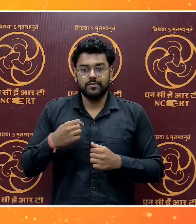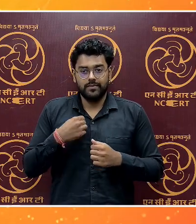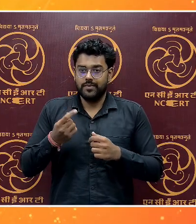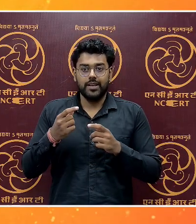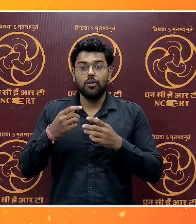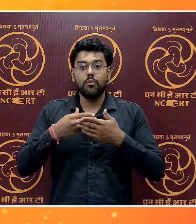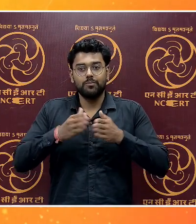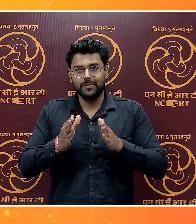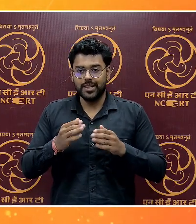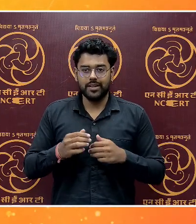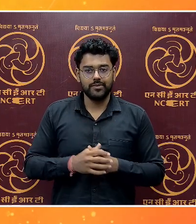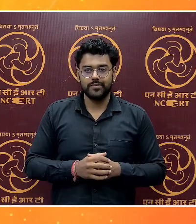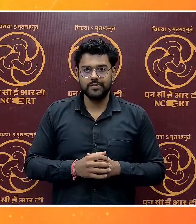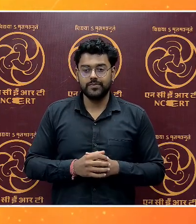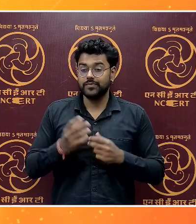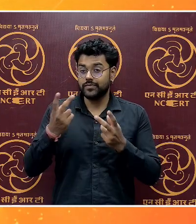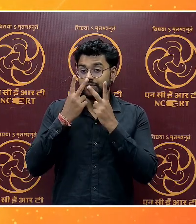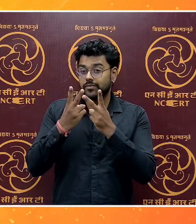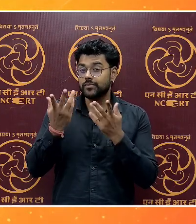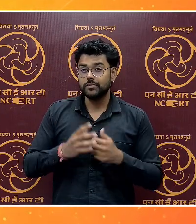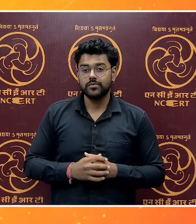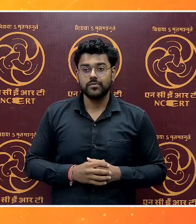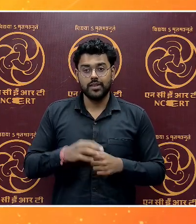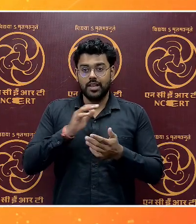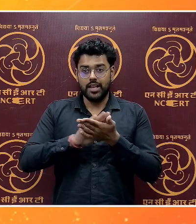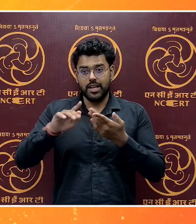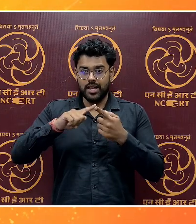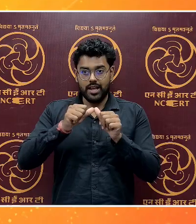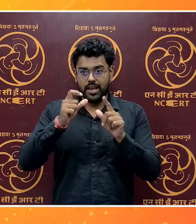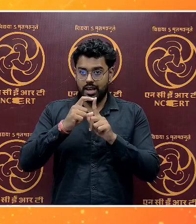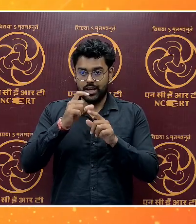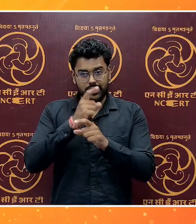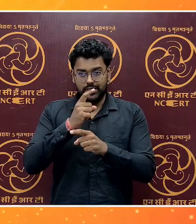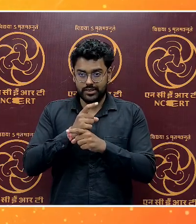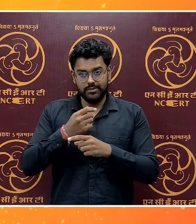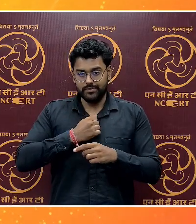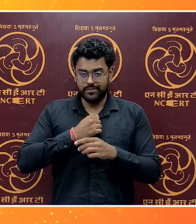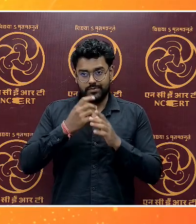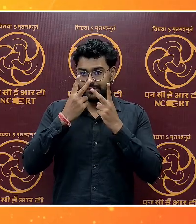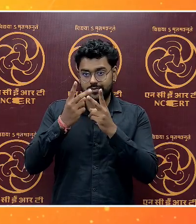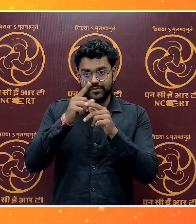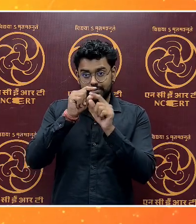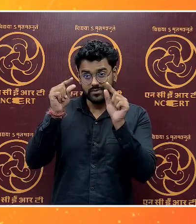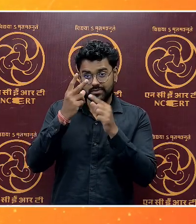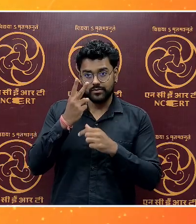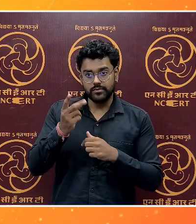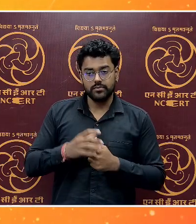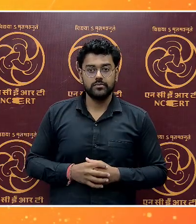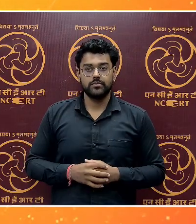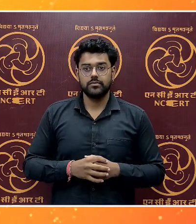dashboard. Here you can see my dashboard as a head teacher. So this is my dashboard.